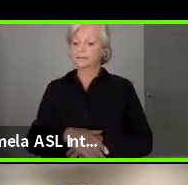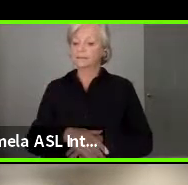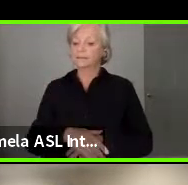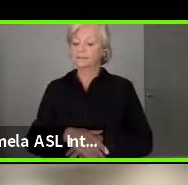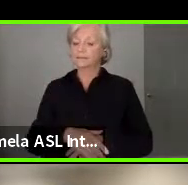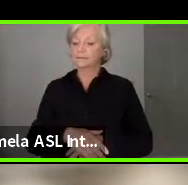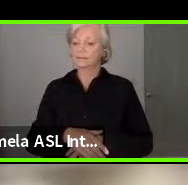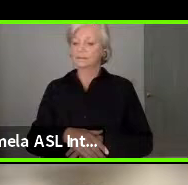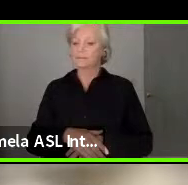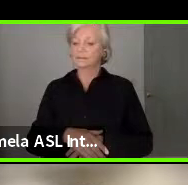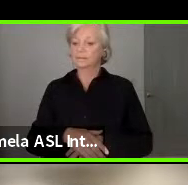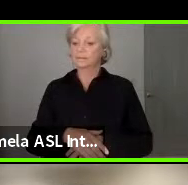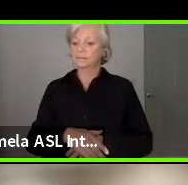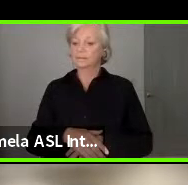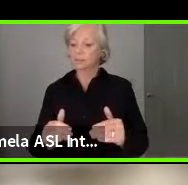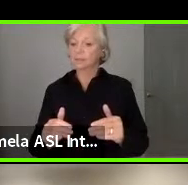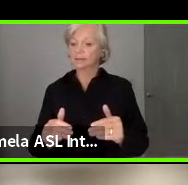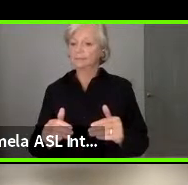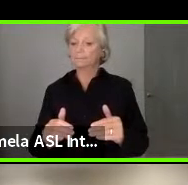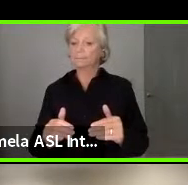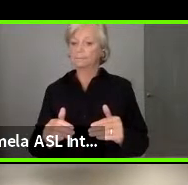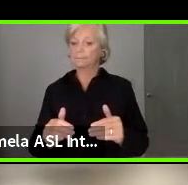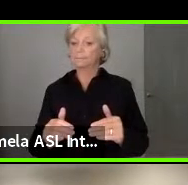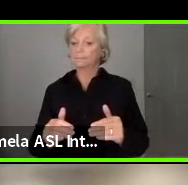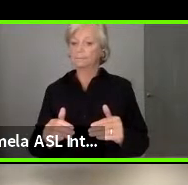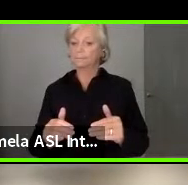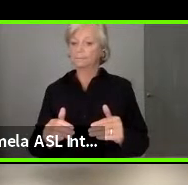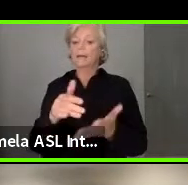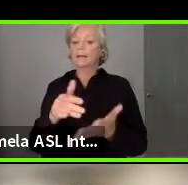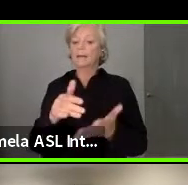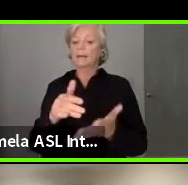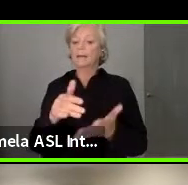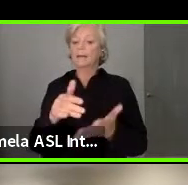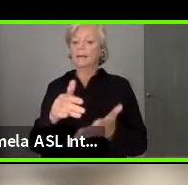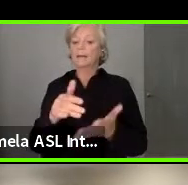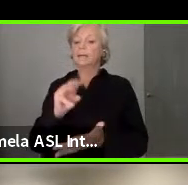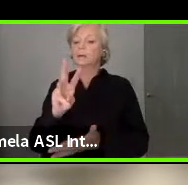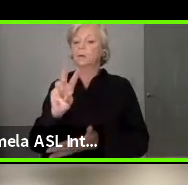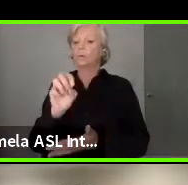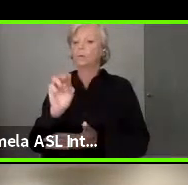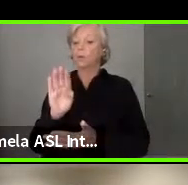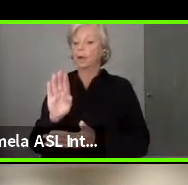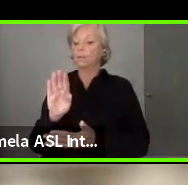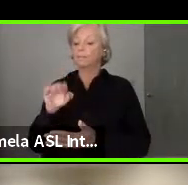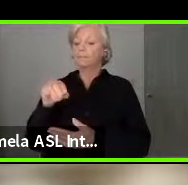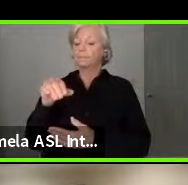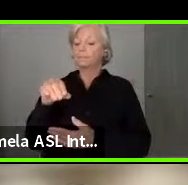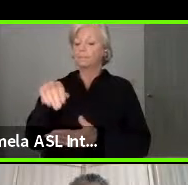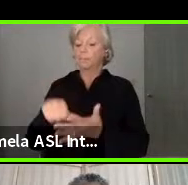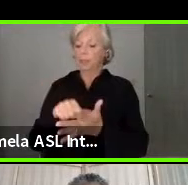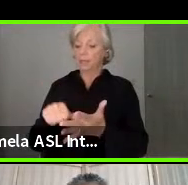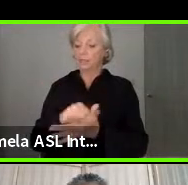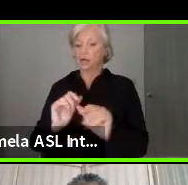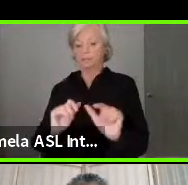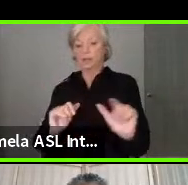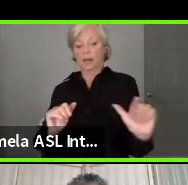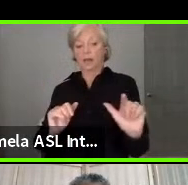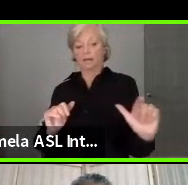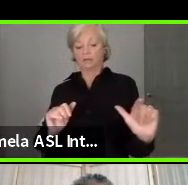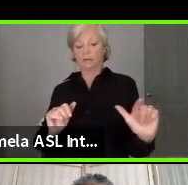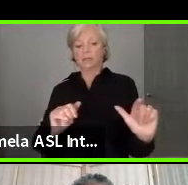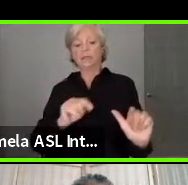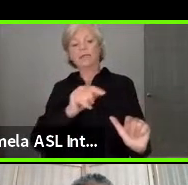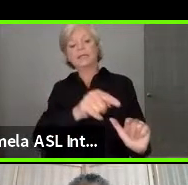So so if you go to the main webpage, to our homepage, then on the left side, it says